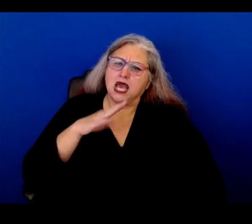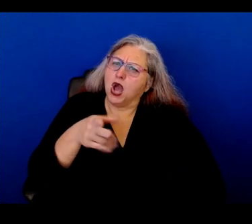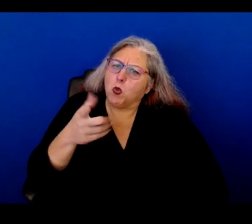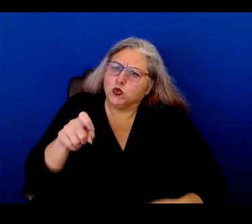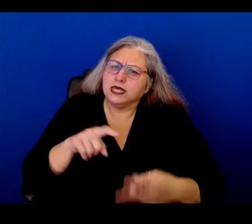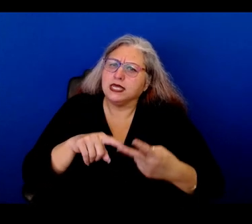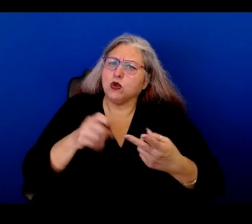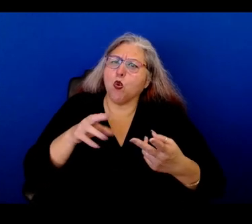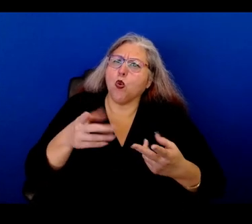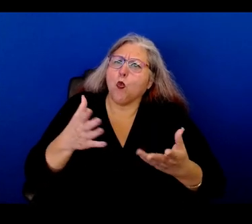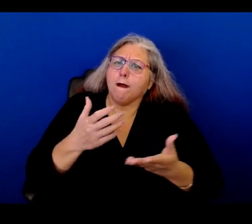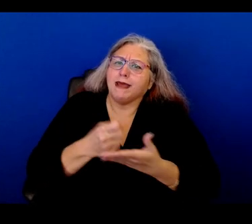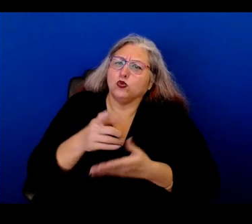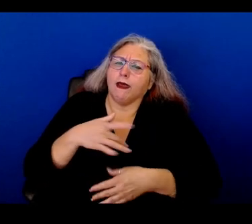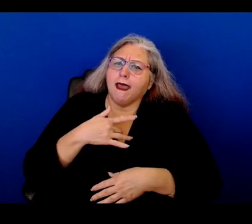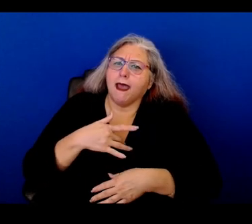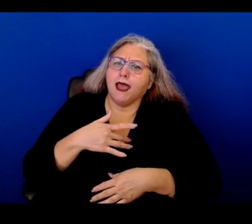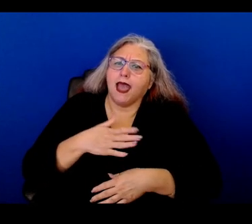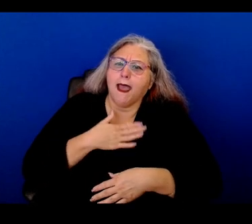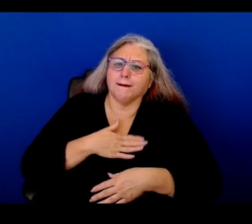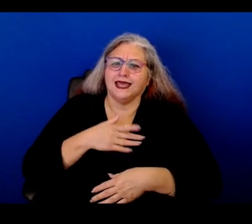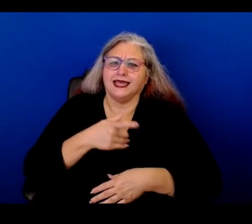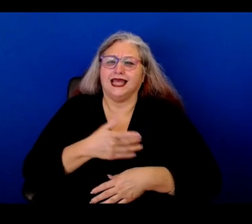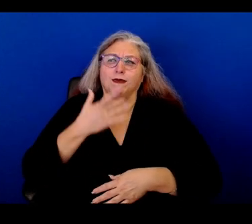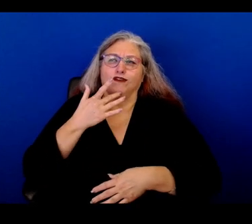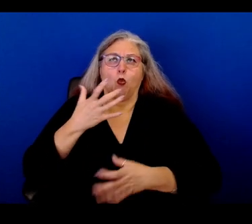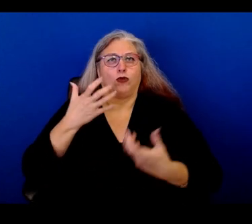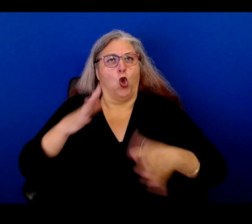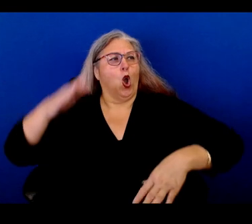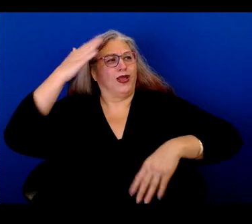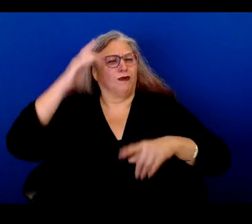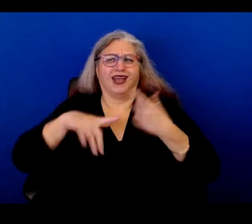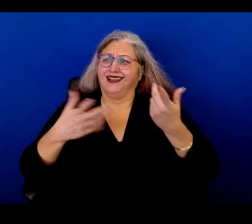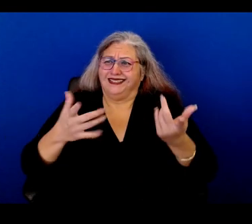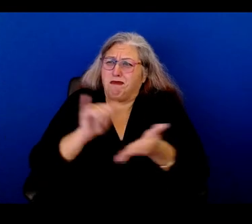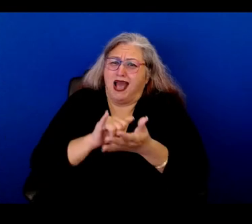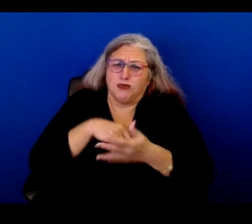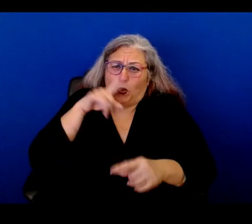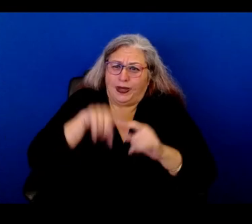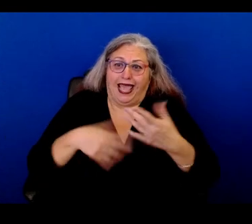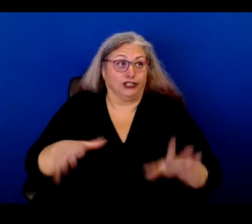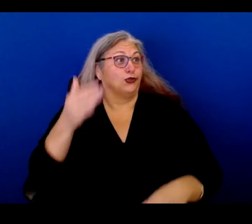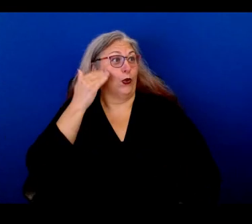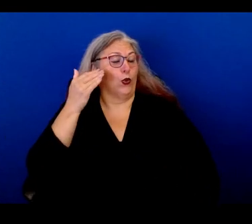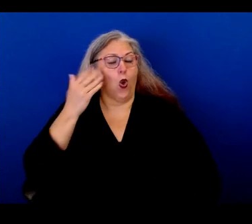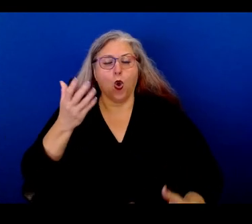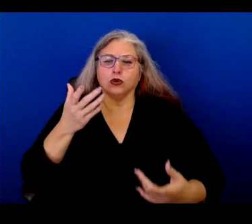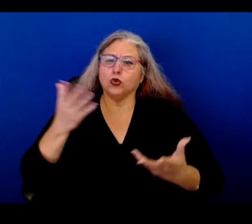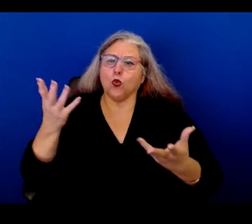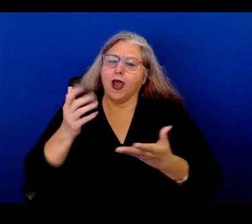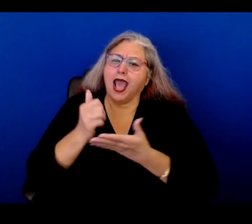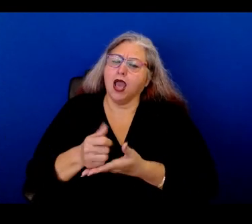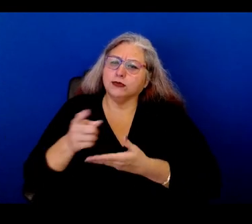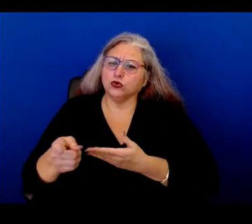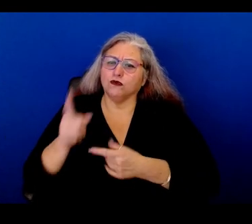Or what would make you happy? They kind of want to already know in some ways, and we can't know, right? We just can't know. What helps you,